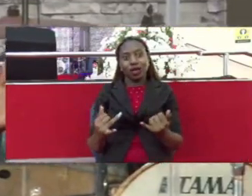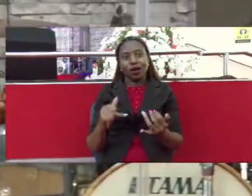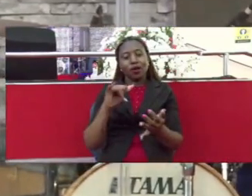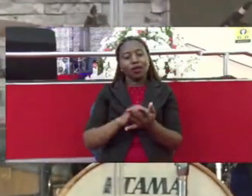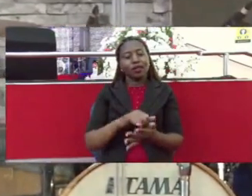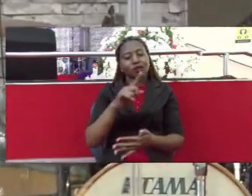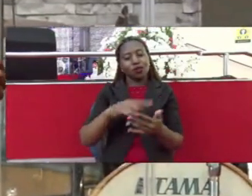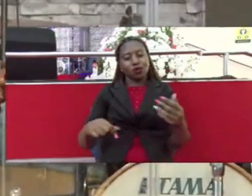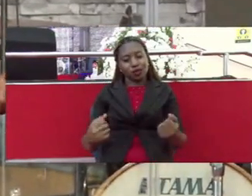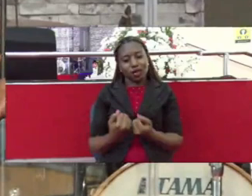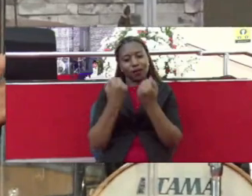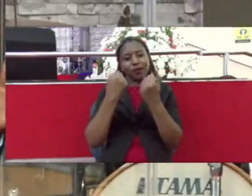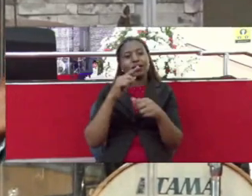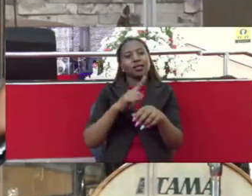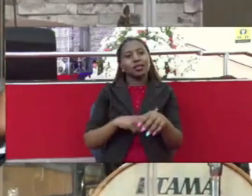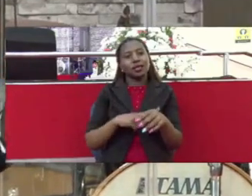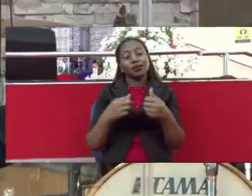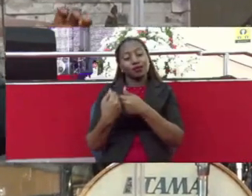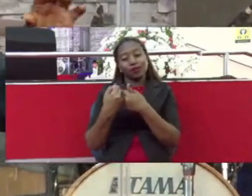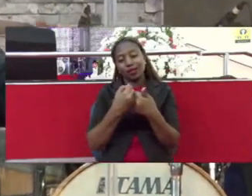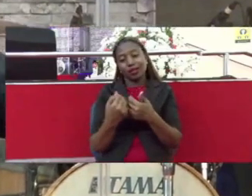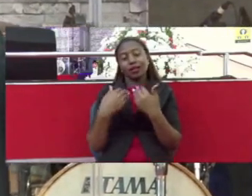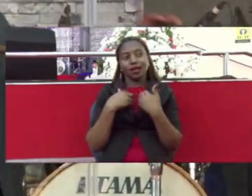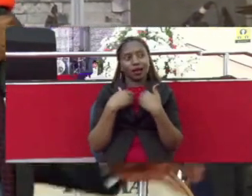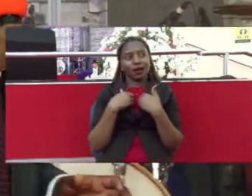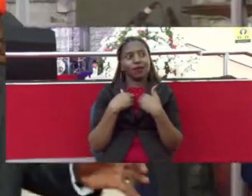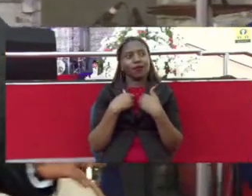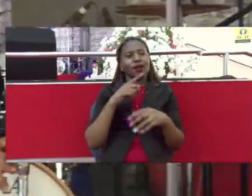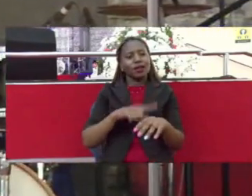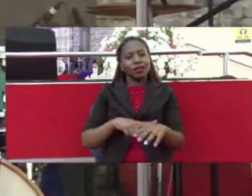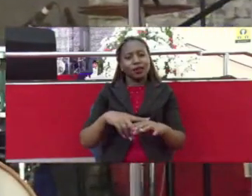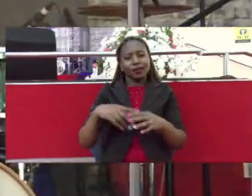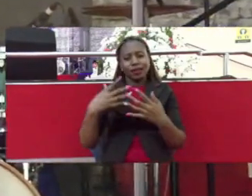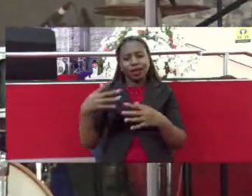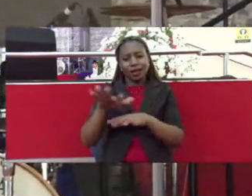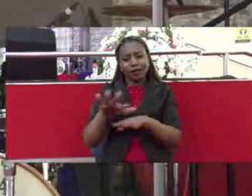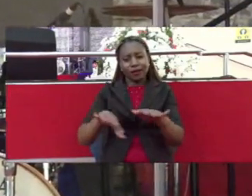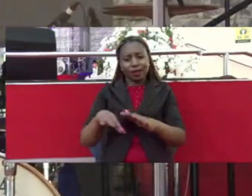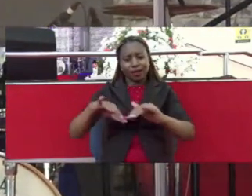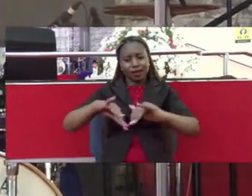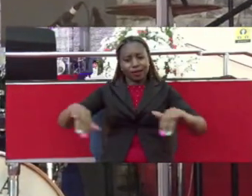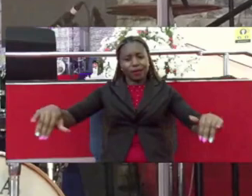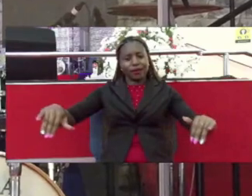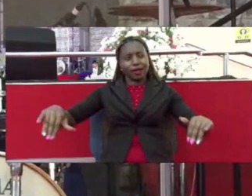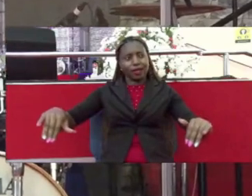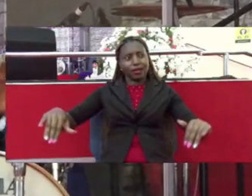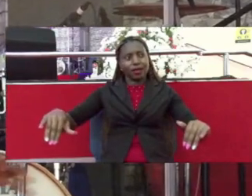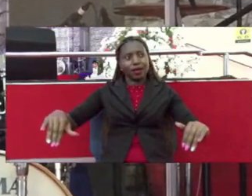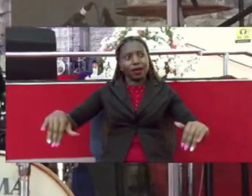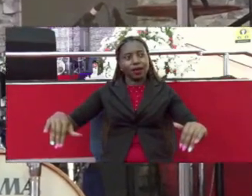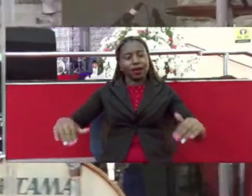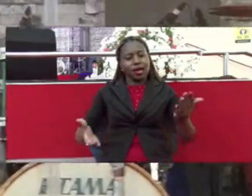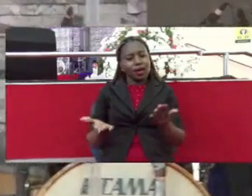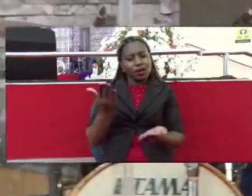Na hivyo ndivyo inafanyika wakati unapitia mambo. When those things are separate, wakati vitu vile vimetenganishwa, we may see